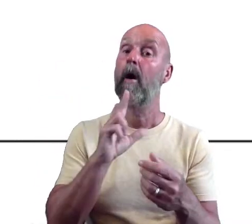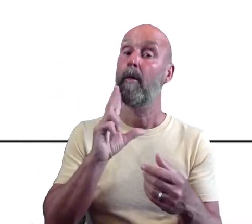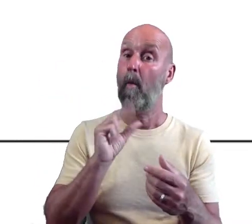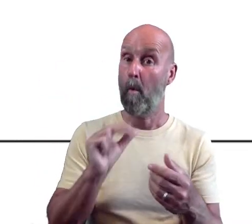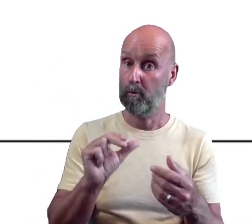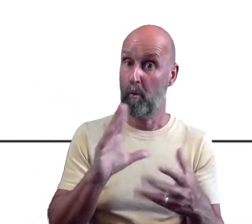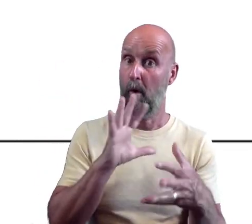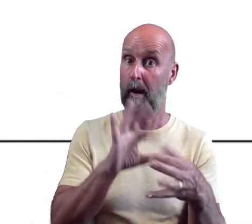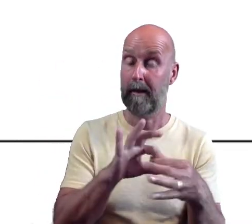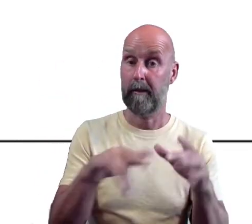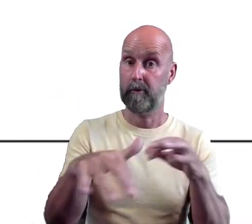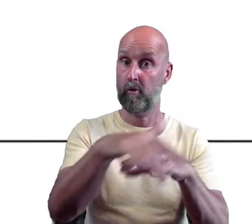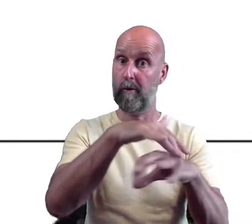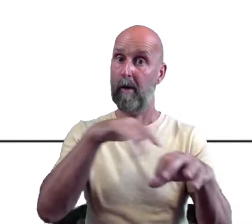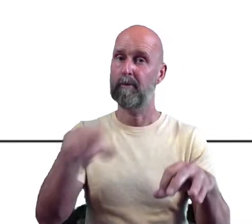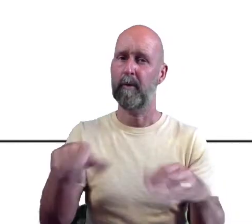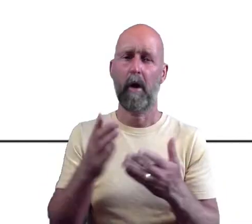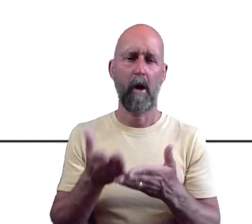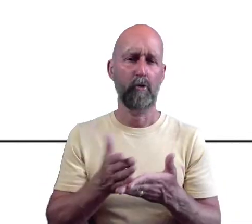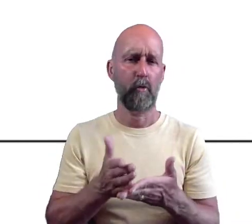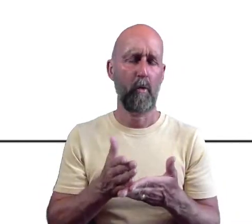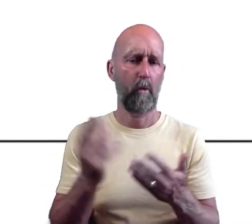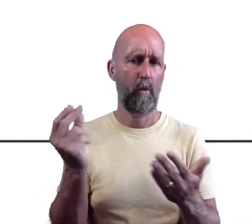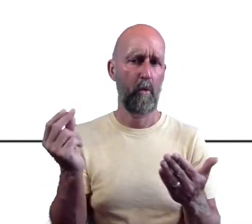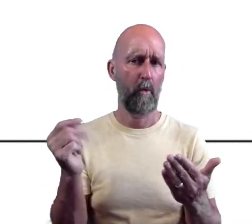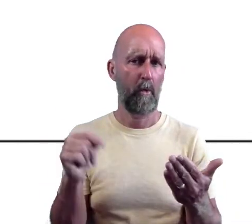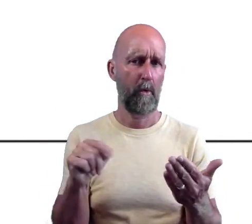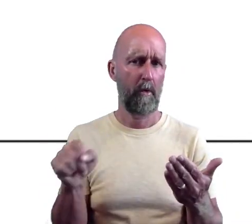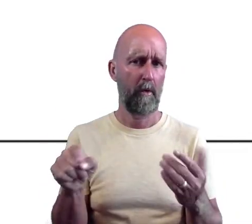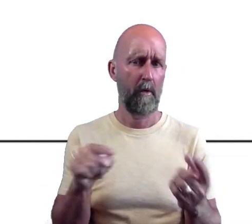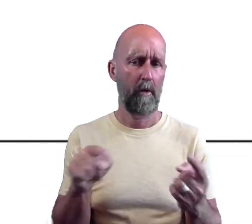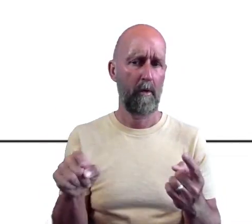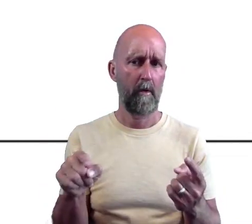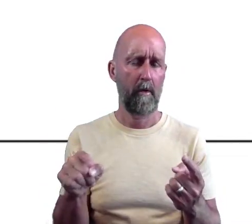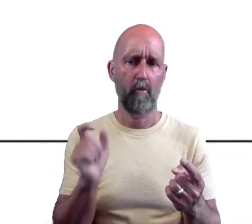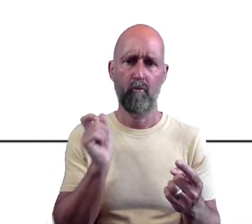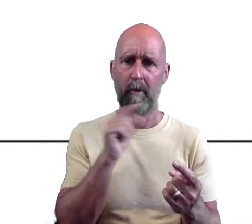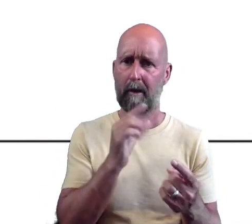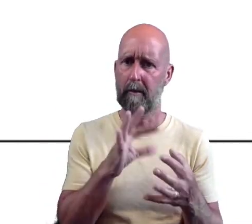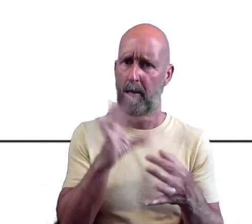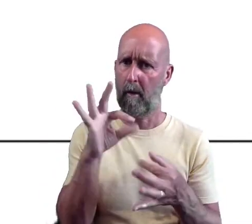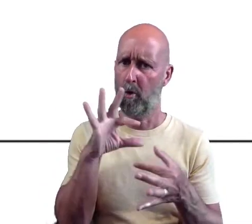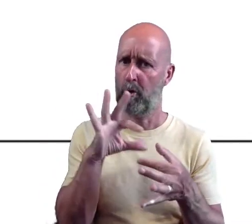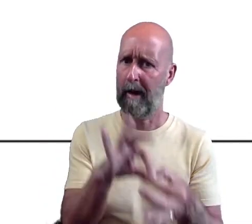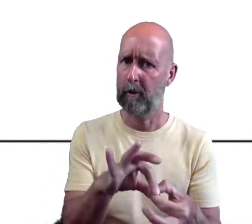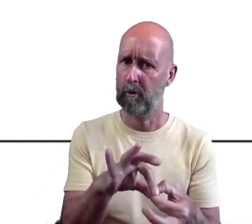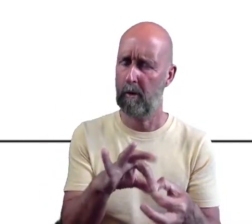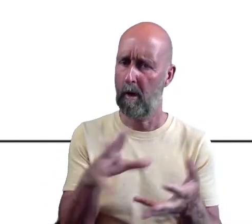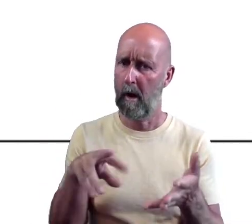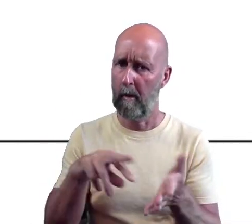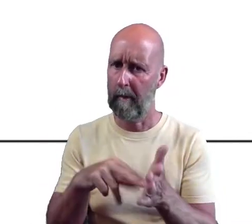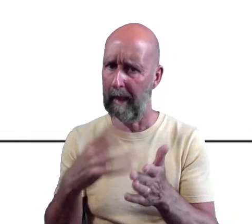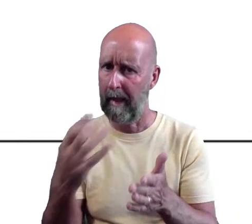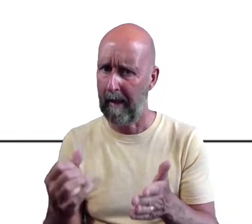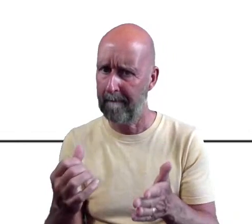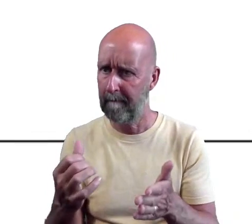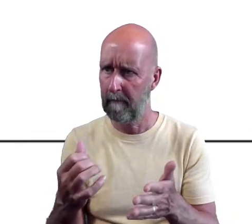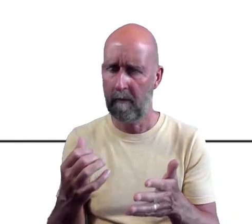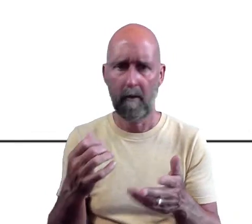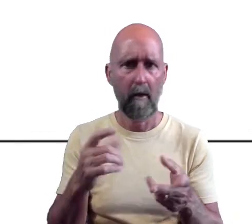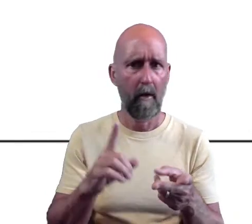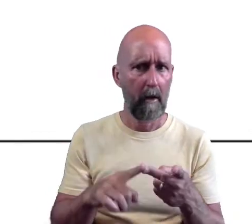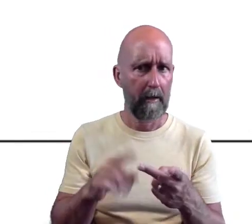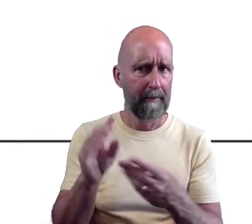they were often unsure whether this was just like a sort of random, spontaneous connection, part of everyday life, or whether this was like a designed